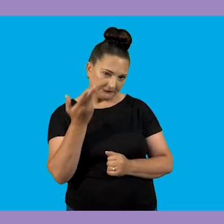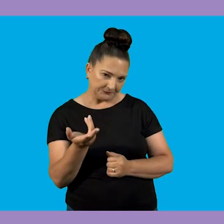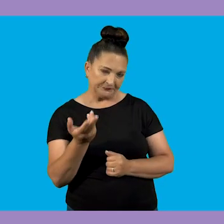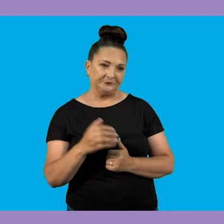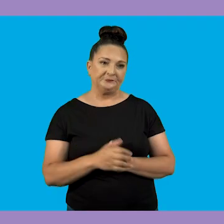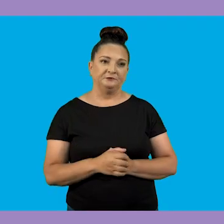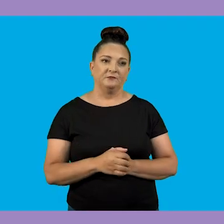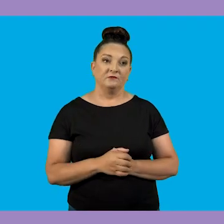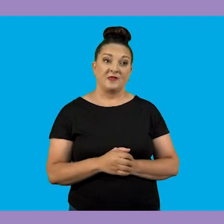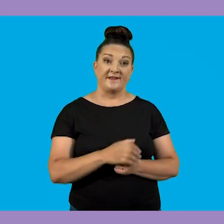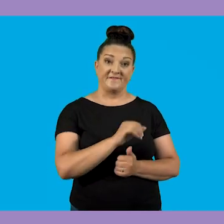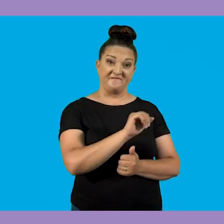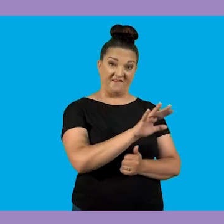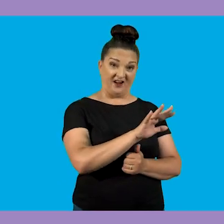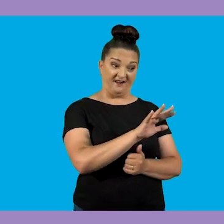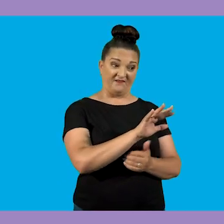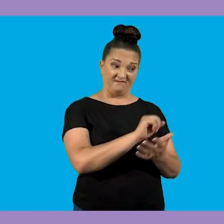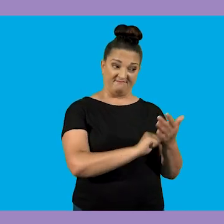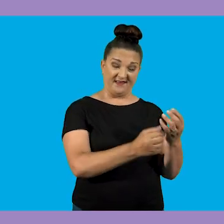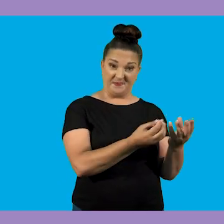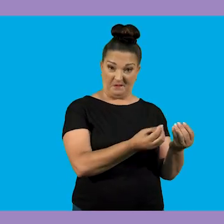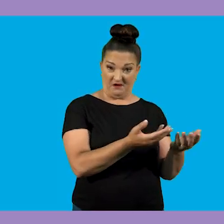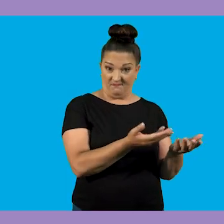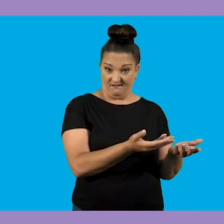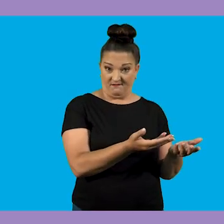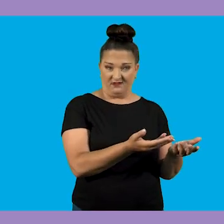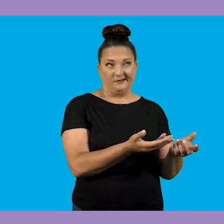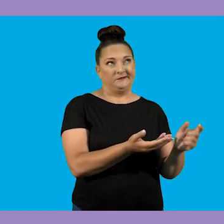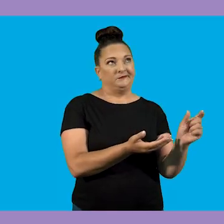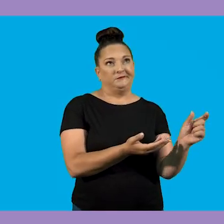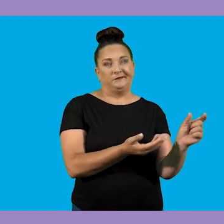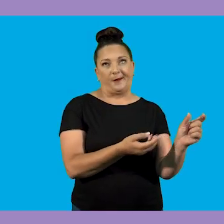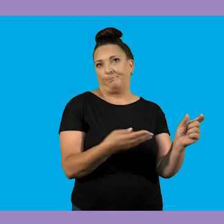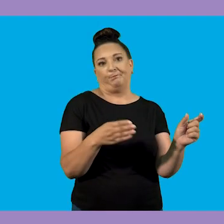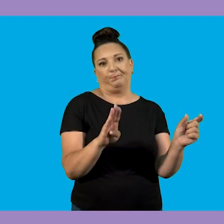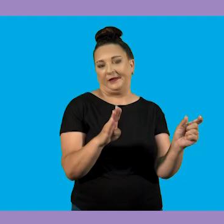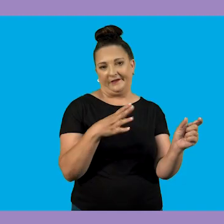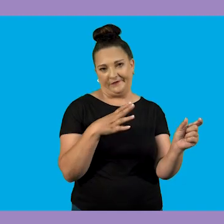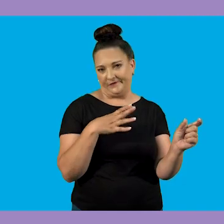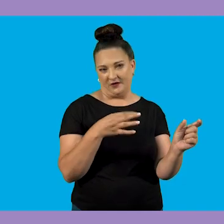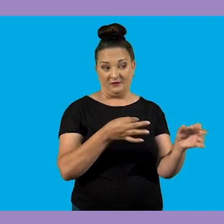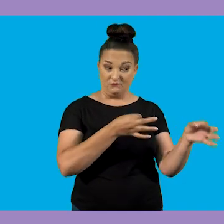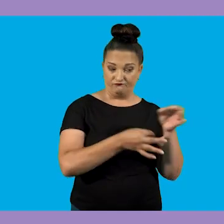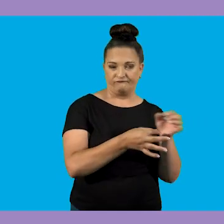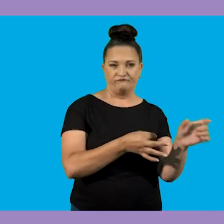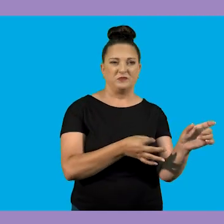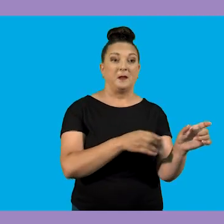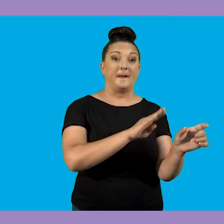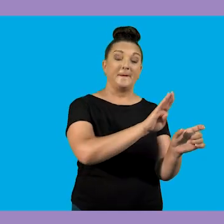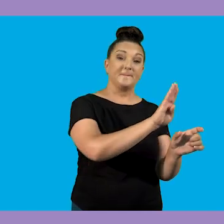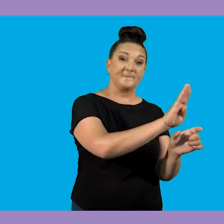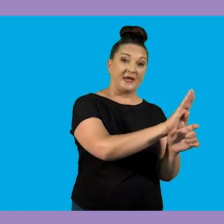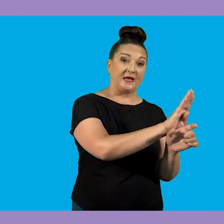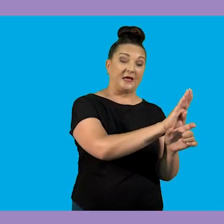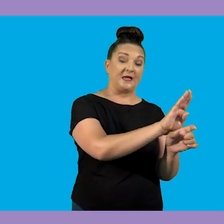by step. Now we are going to subtract 5 from a number. Let us use B. So from B,